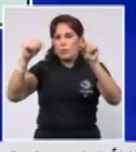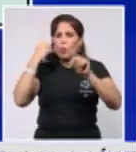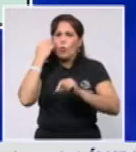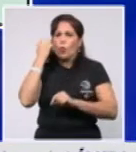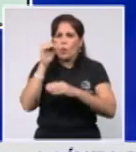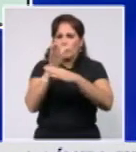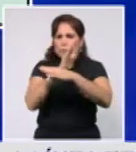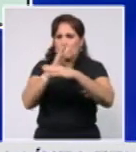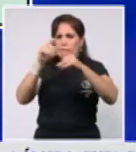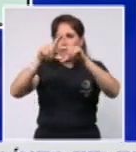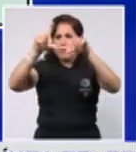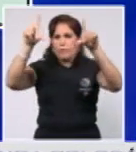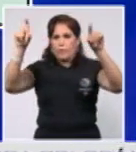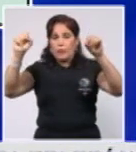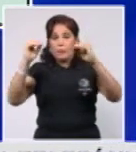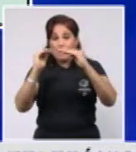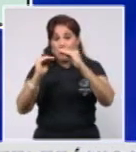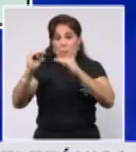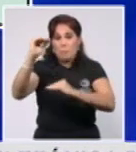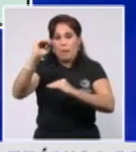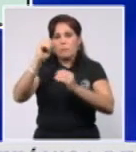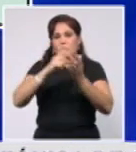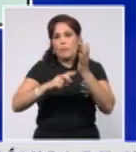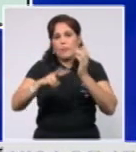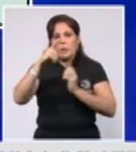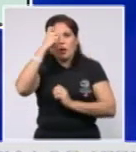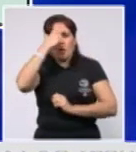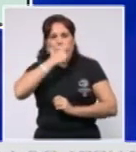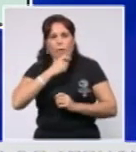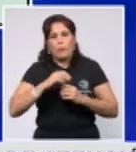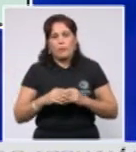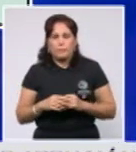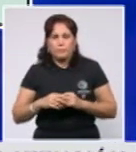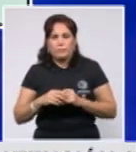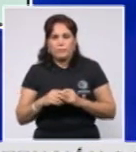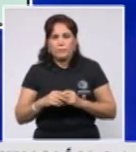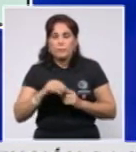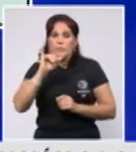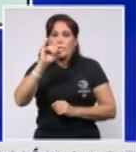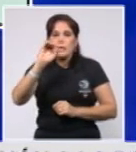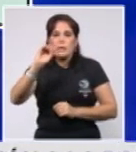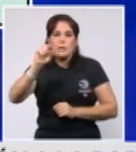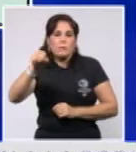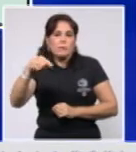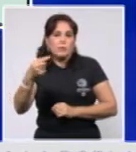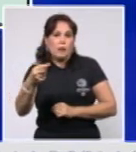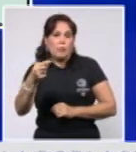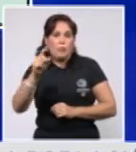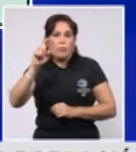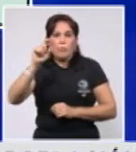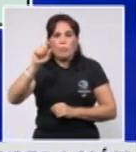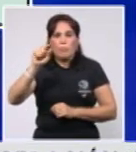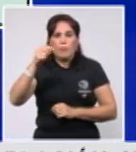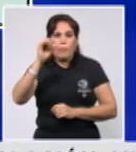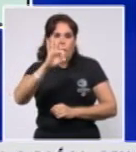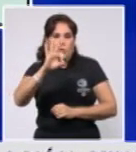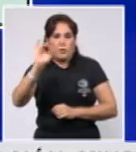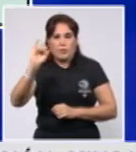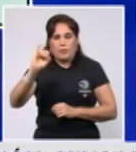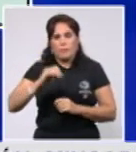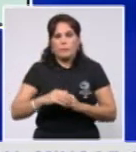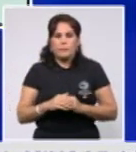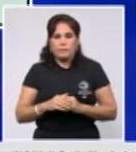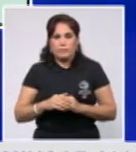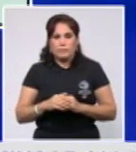then Matanzas with 10.42, Sancti Spiritus with 7.3,